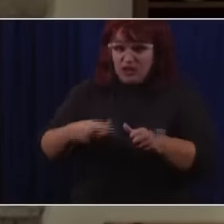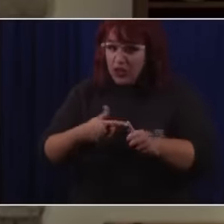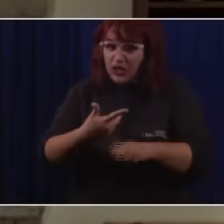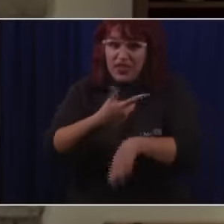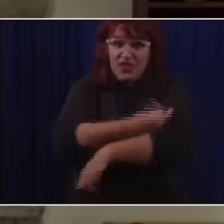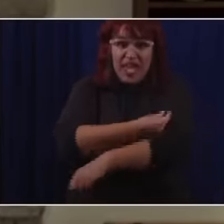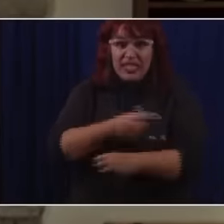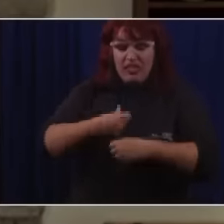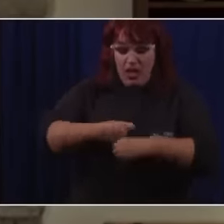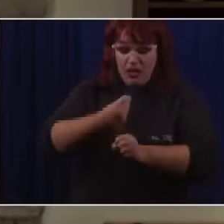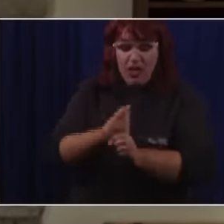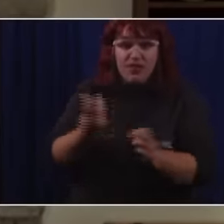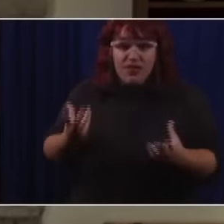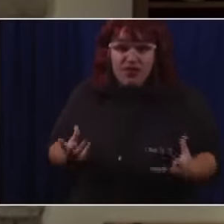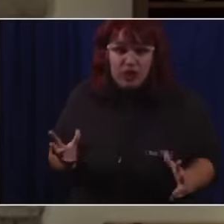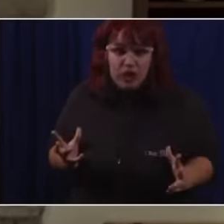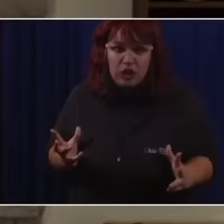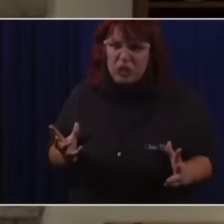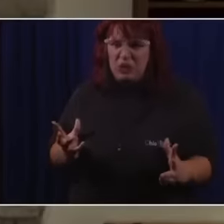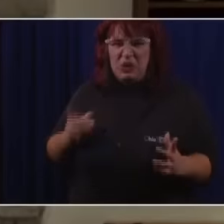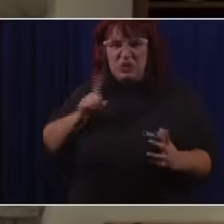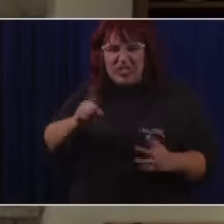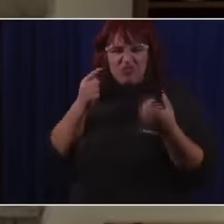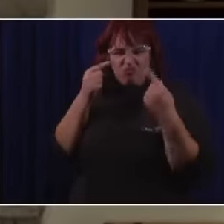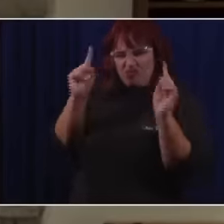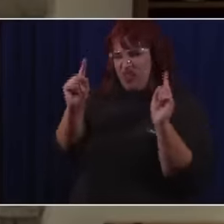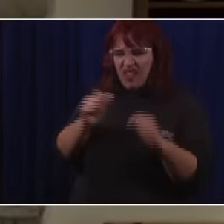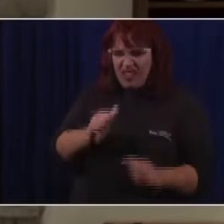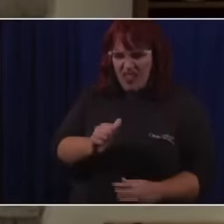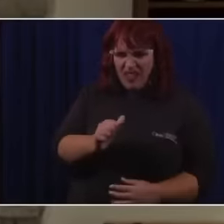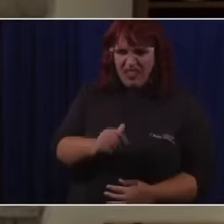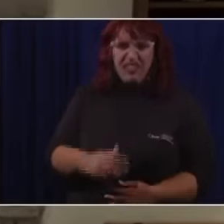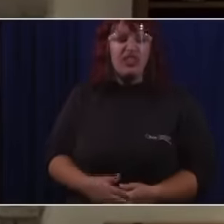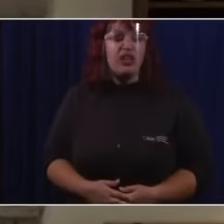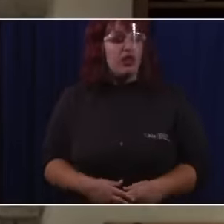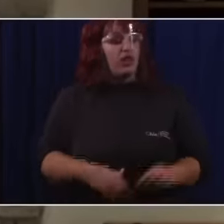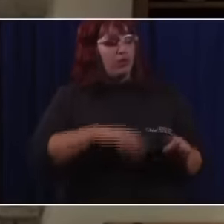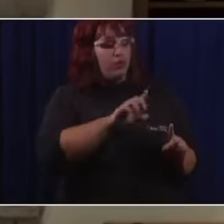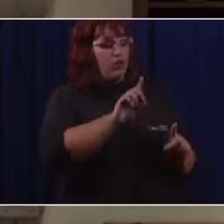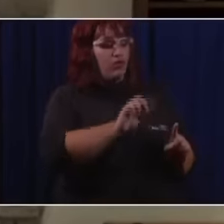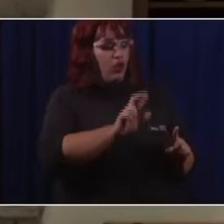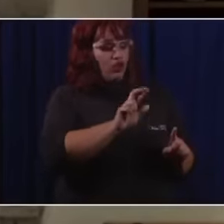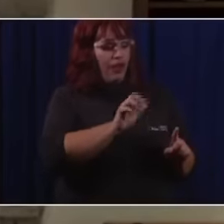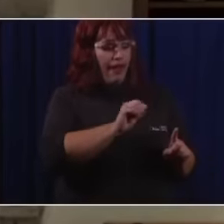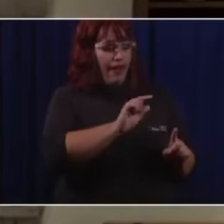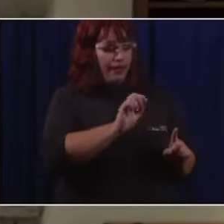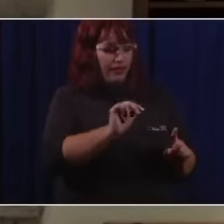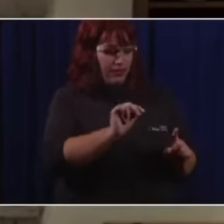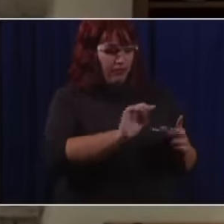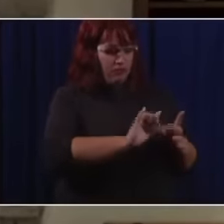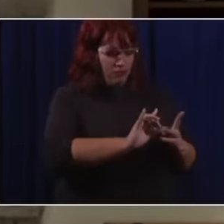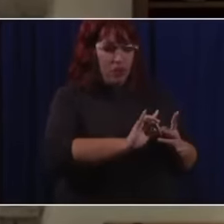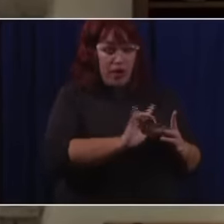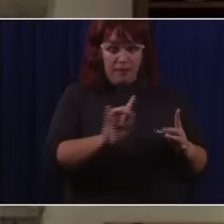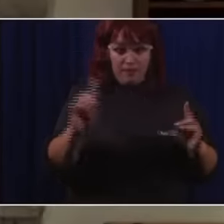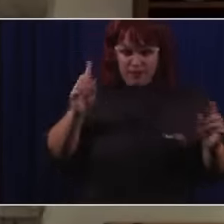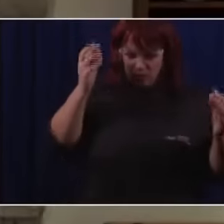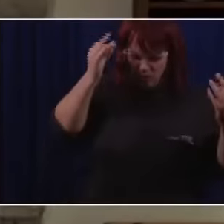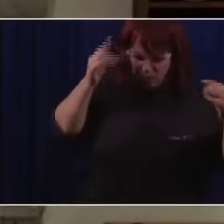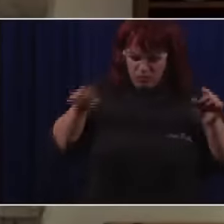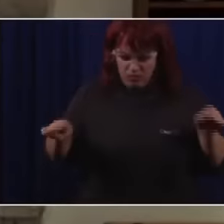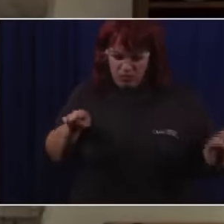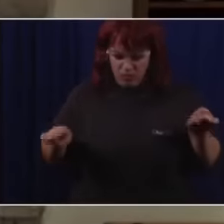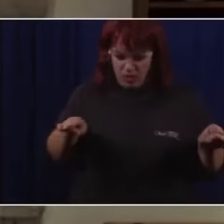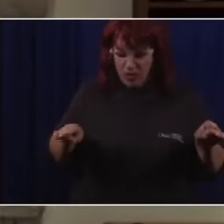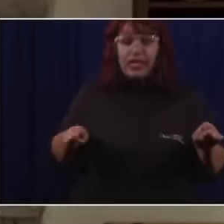so adamant, and it appears is still giving some advice to the administration per your previous comments, two-part question. Is it your position to